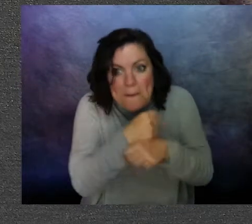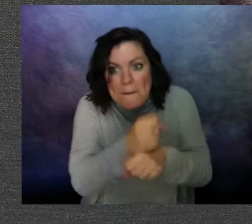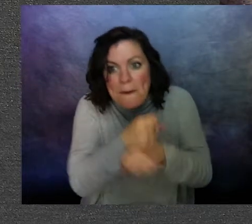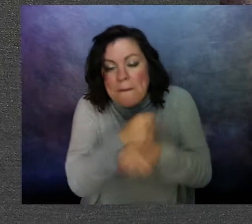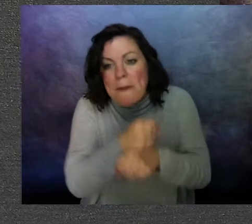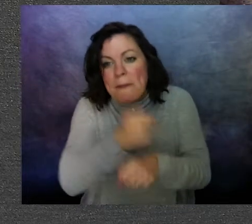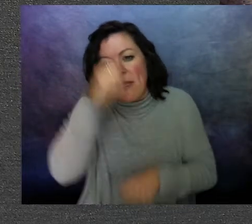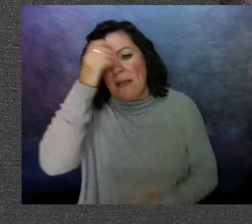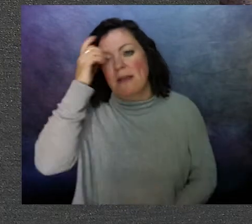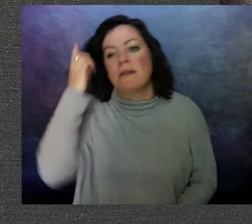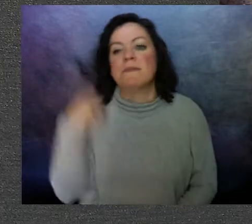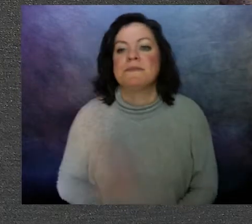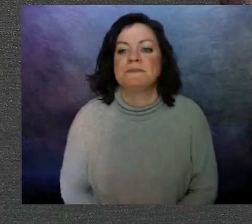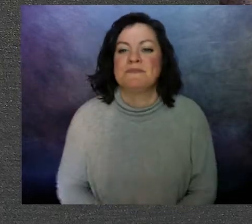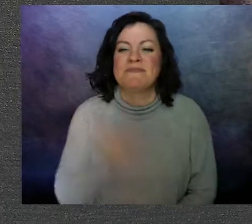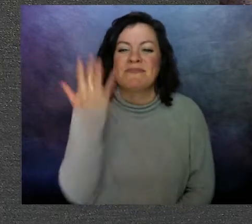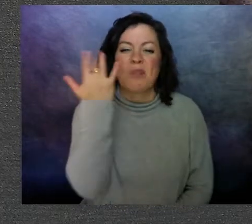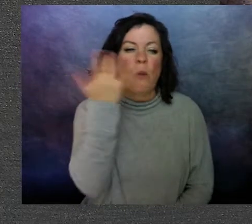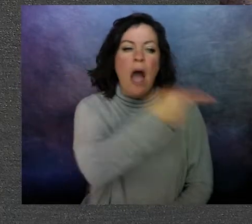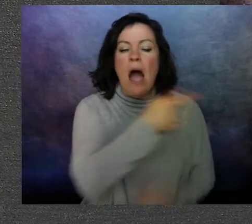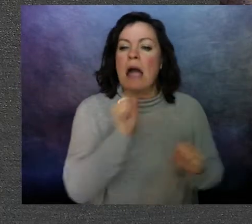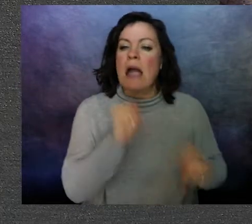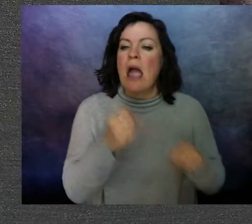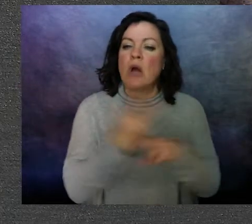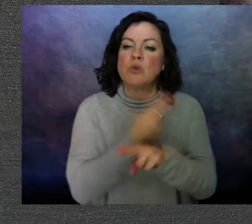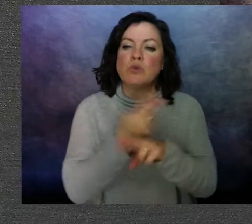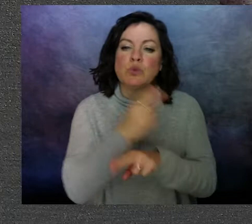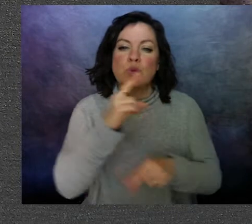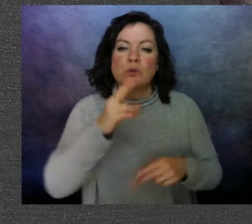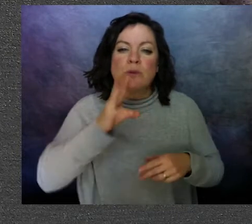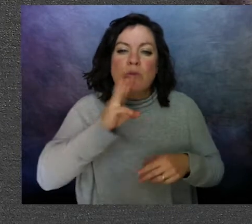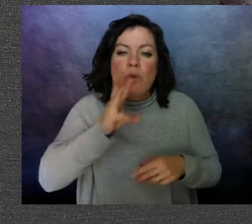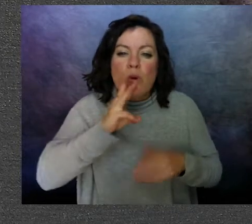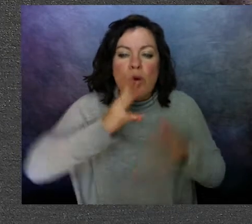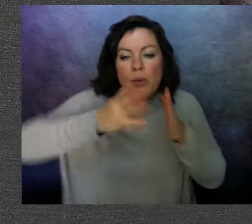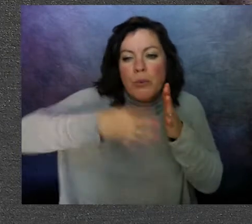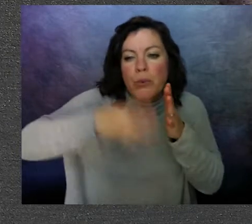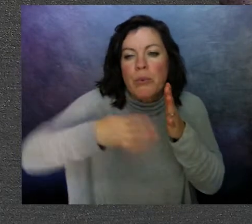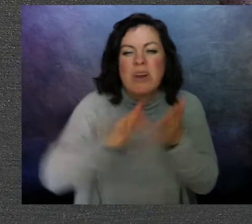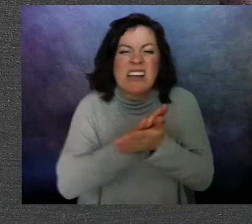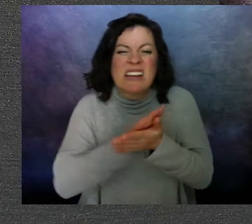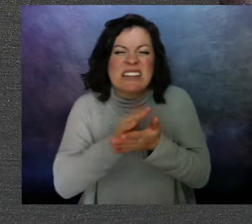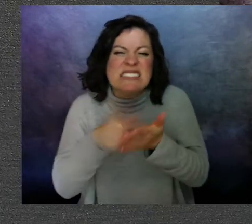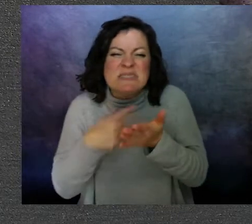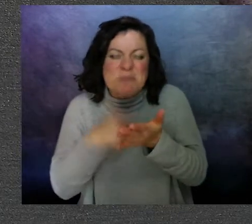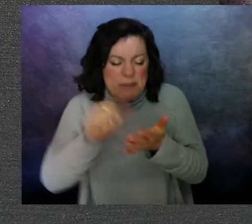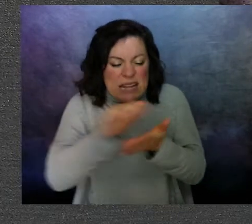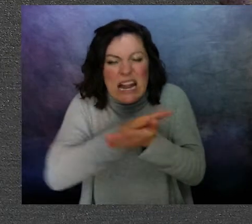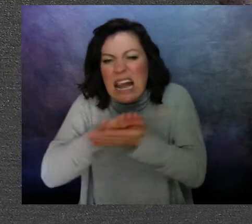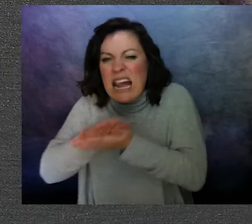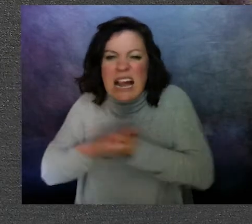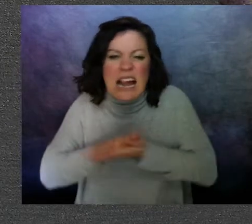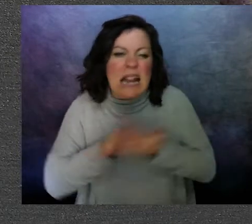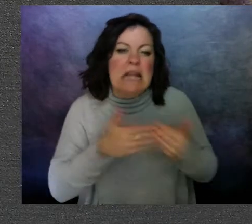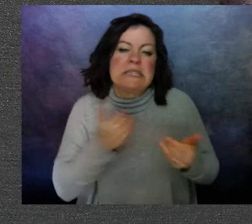and the kitchen because there's a sink. And when you do crafts, sometimes you get messy. So it's always nice to be by a source of water. So let